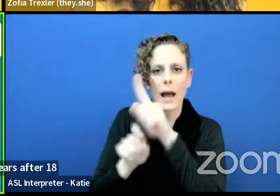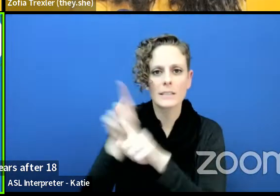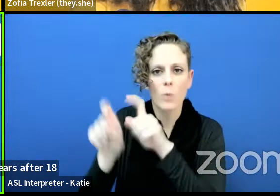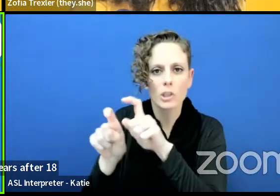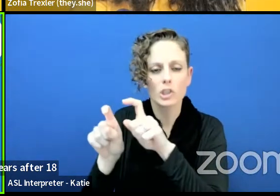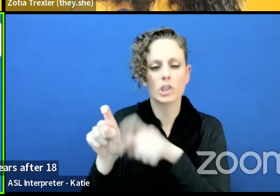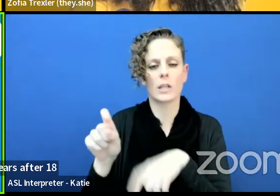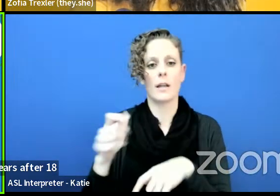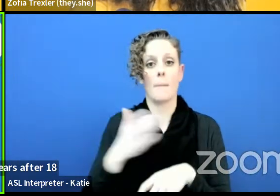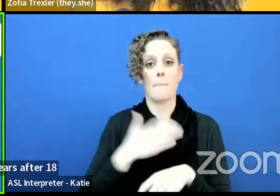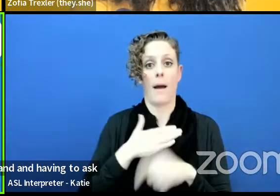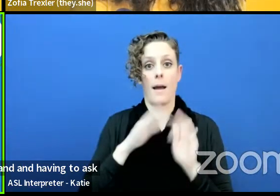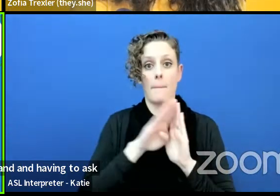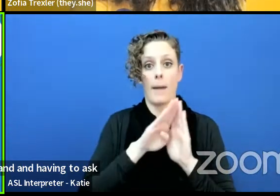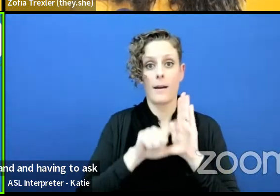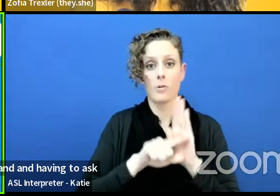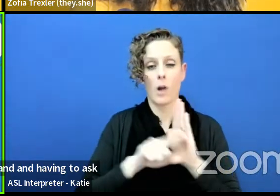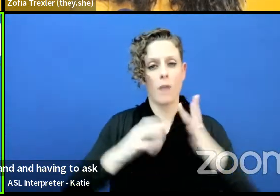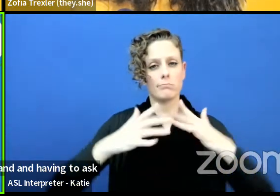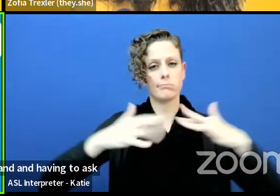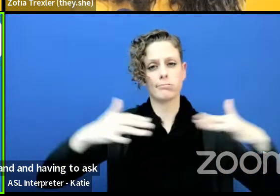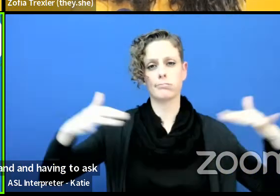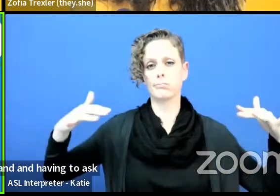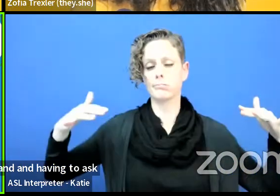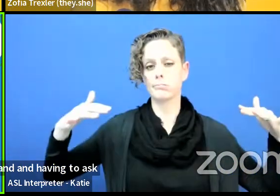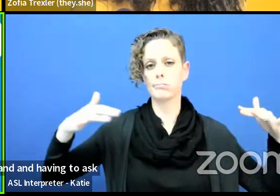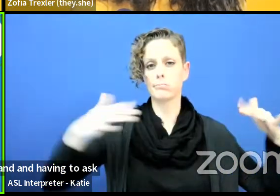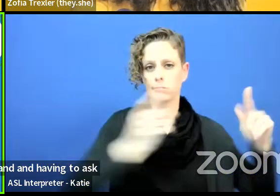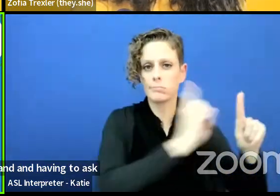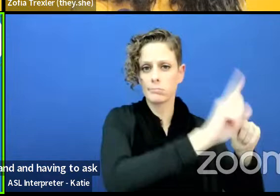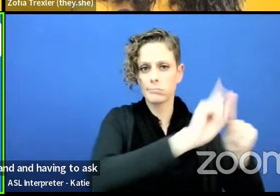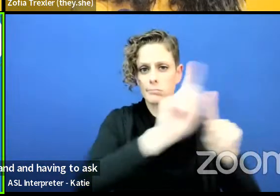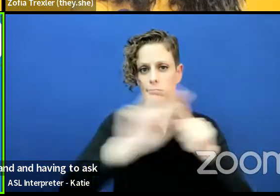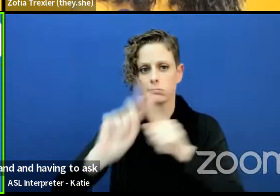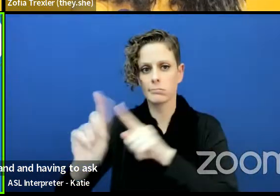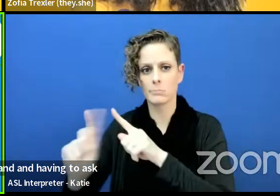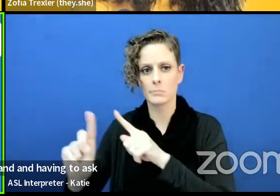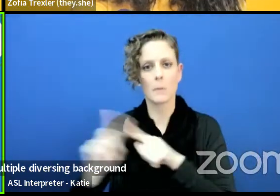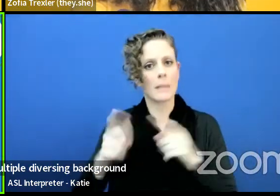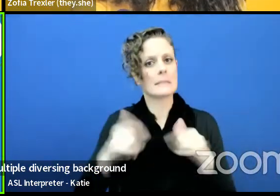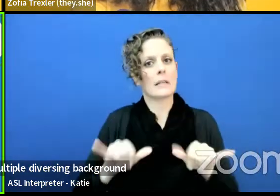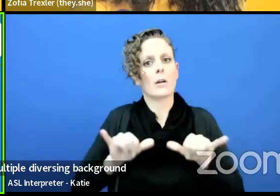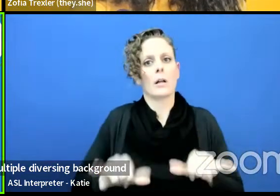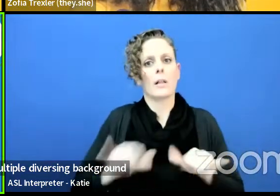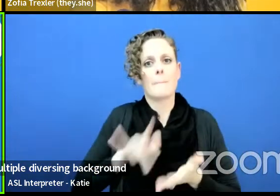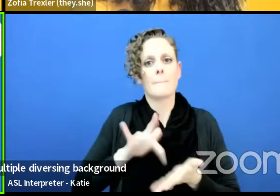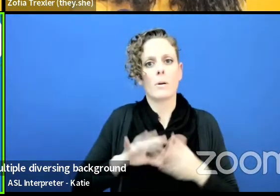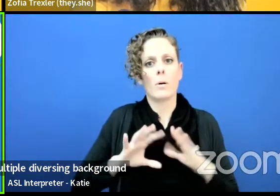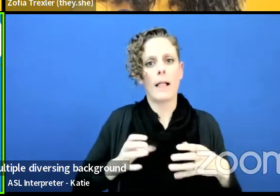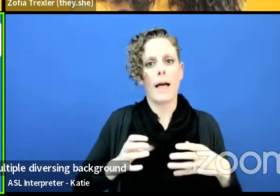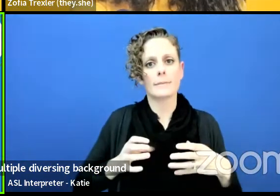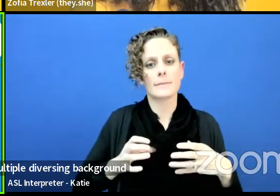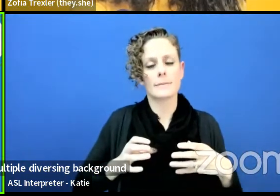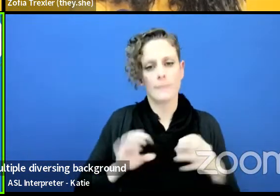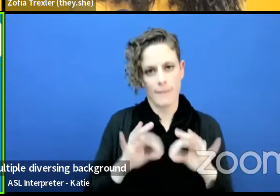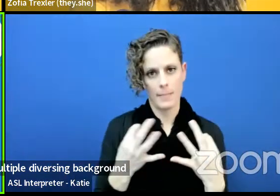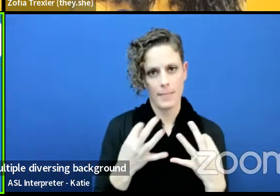multiple diverse backgrounds, but still being from a middle-class family.